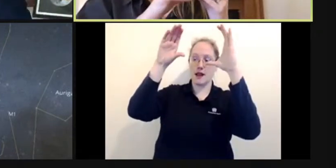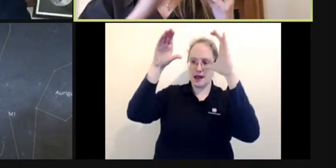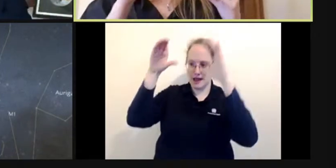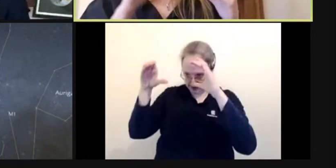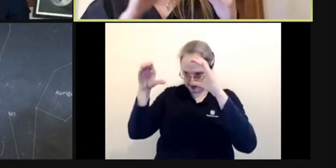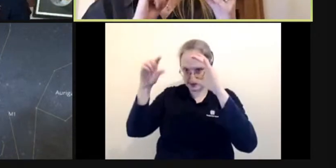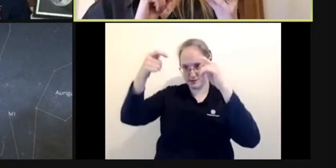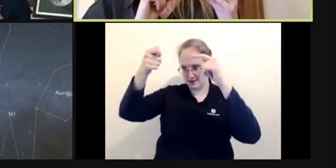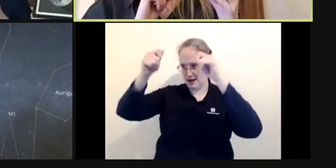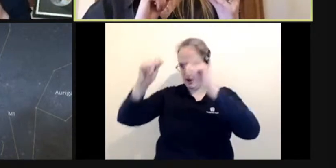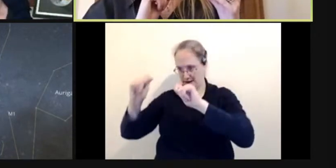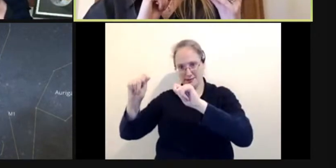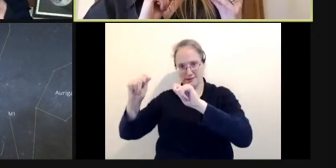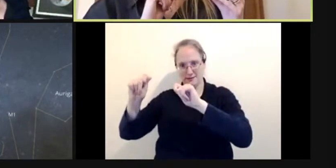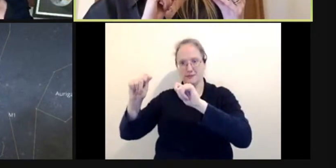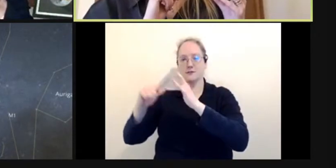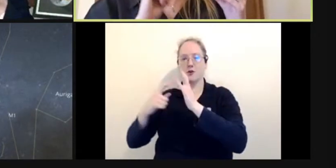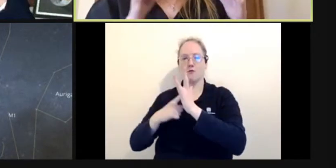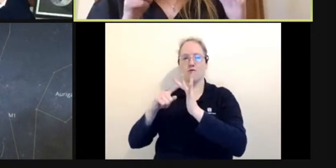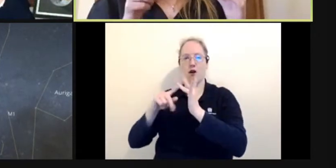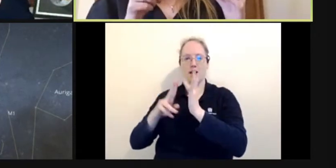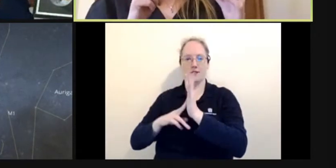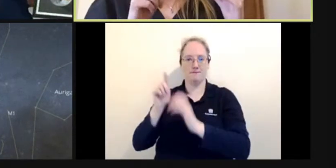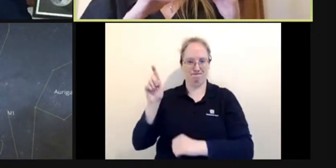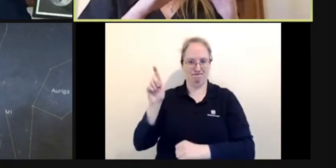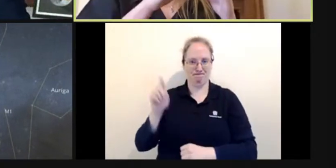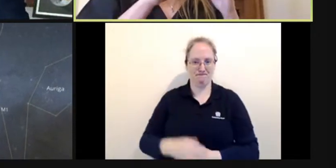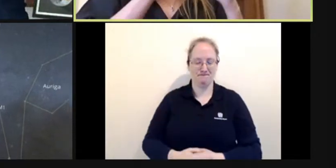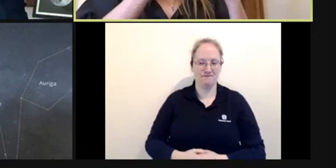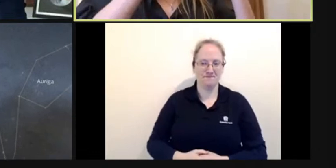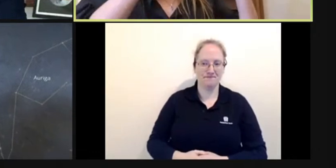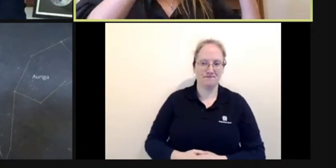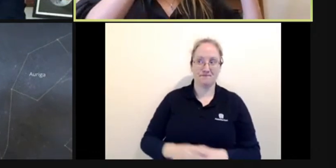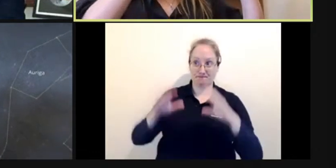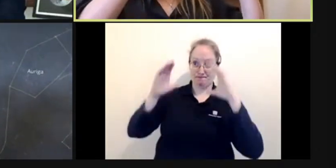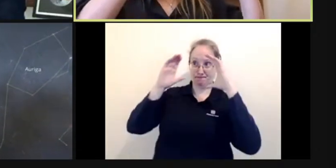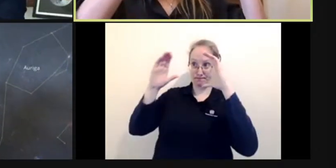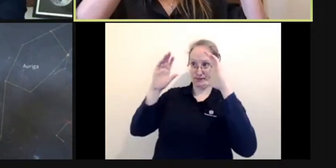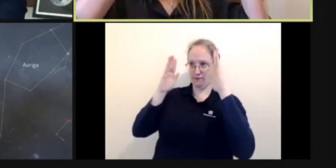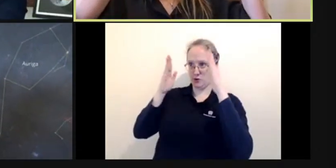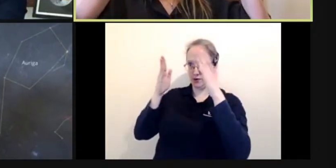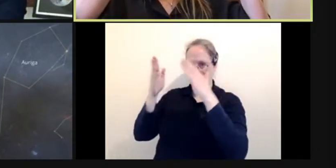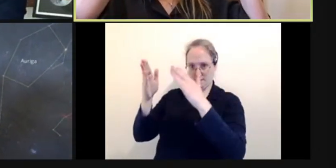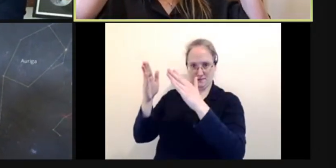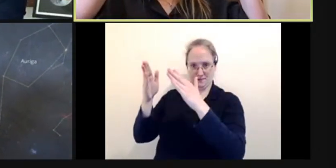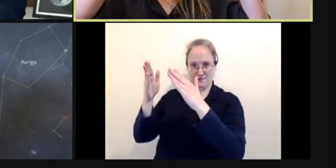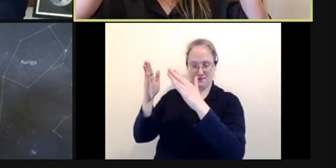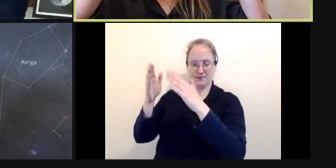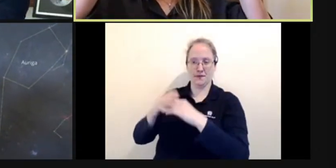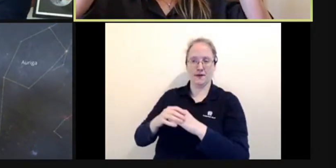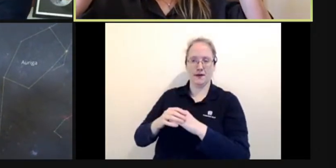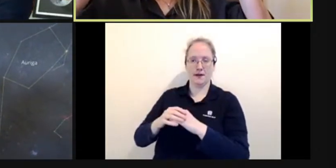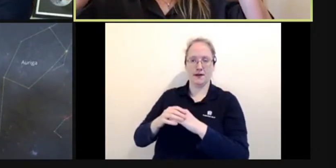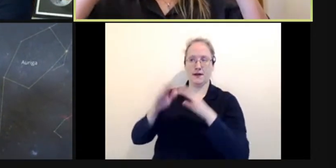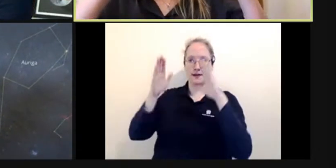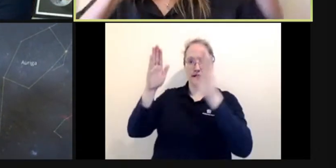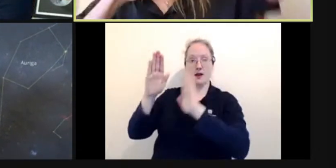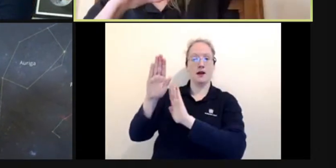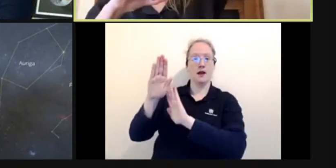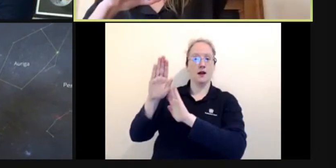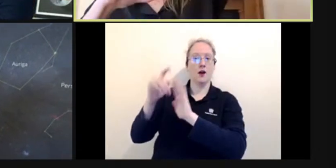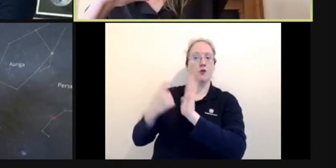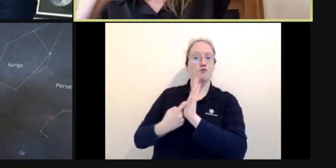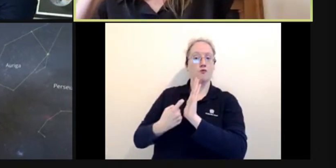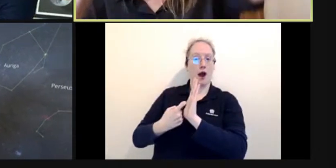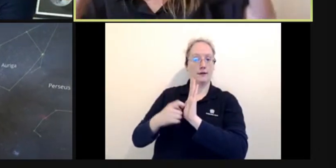Now, as we're looking at Orion, the thing I want you guys to see is I want you to slowly turn towards the right of Orion where he's